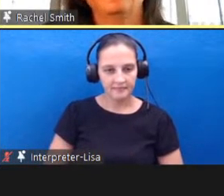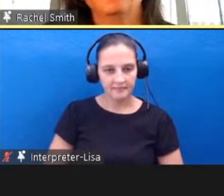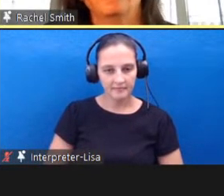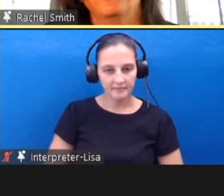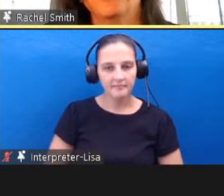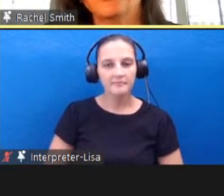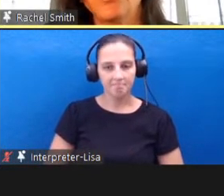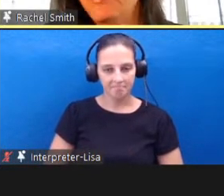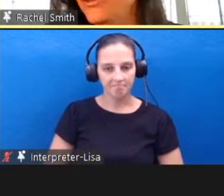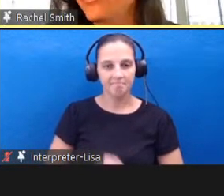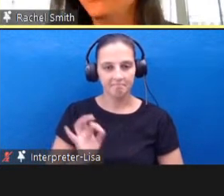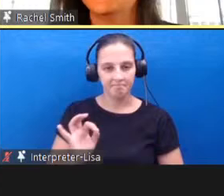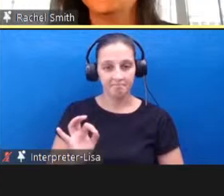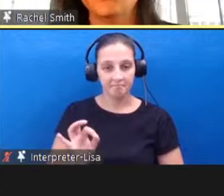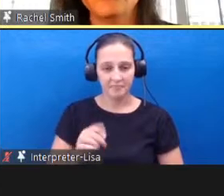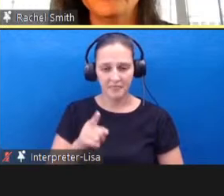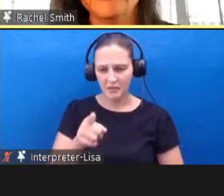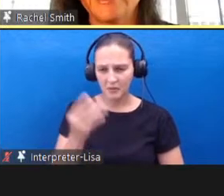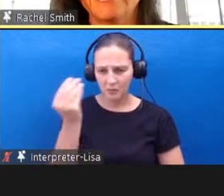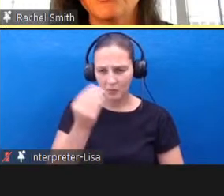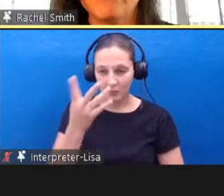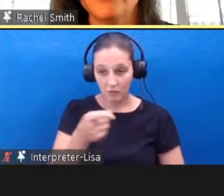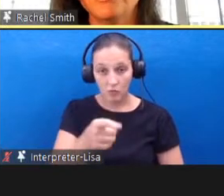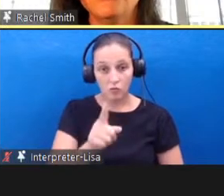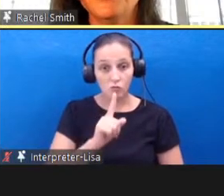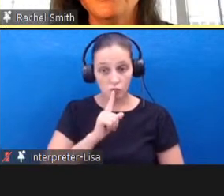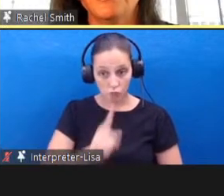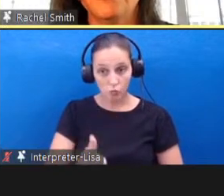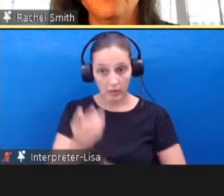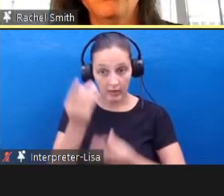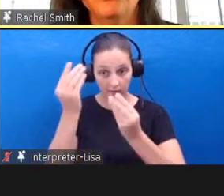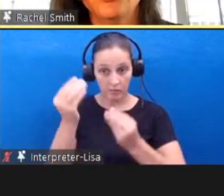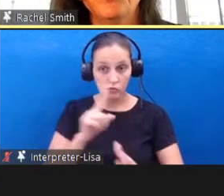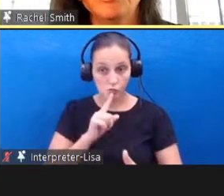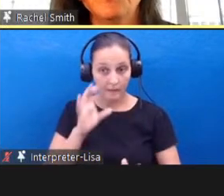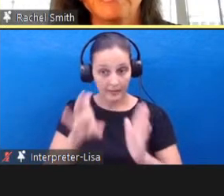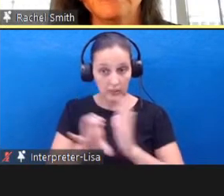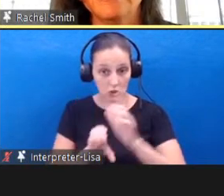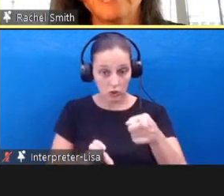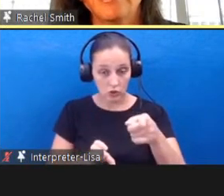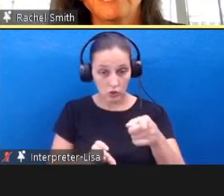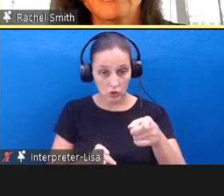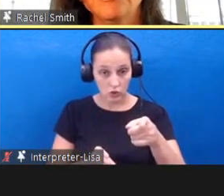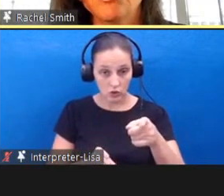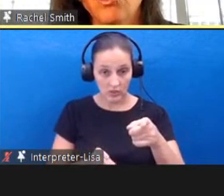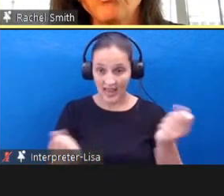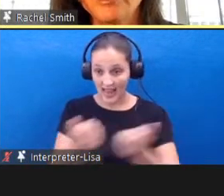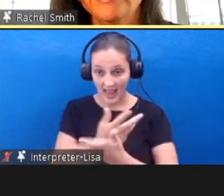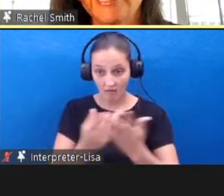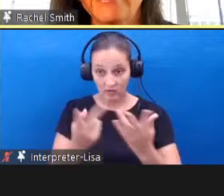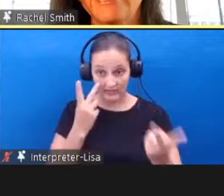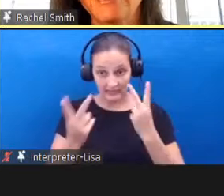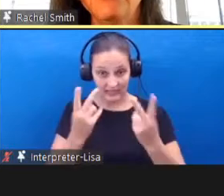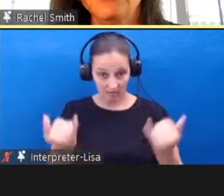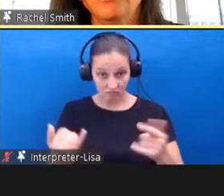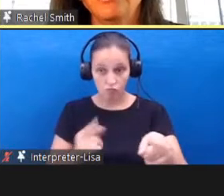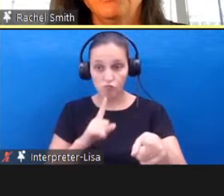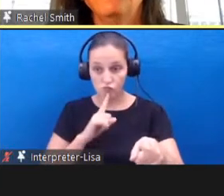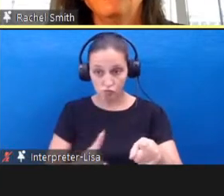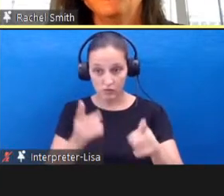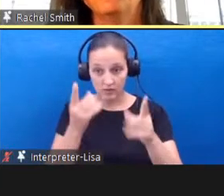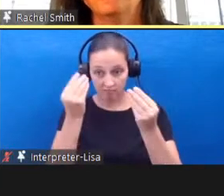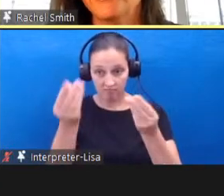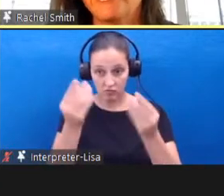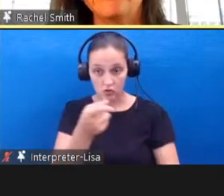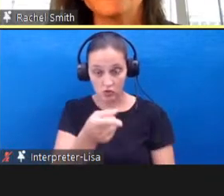All right, so it's quite beautiful. This is all real data. So everything you see with OpenSpace is all real data. Even